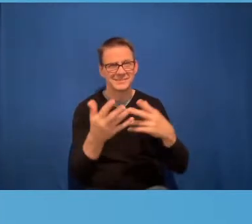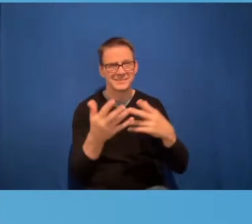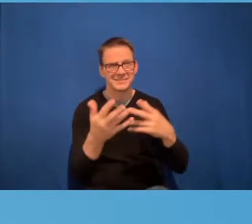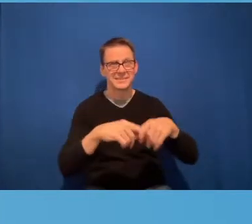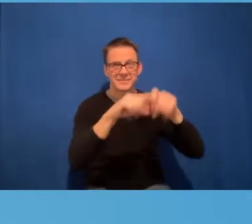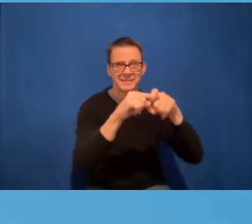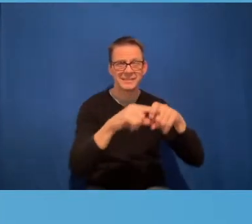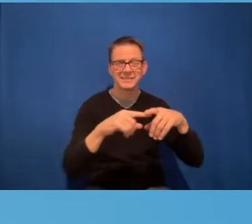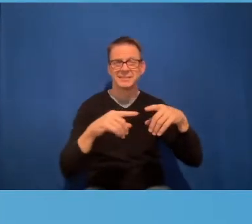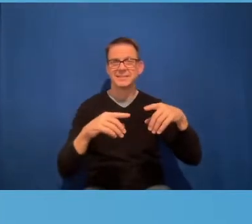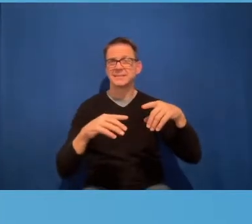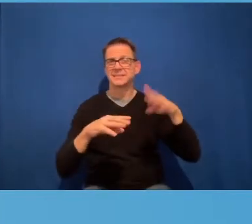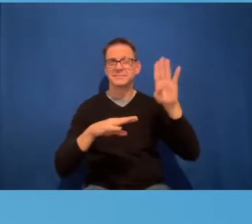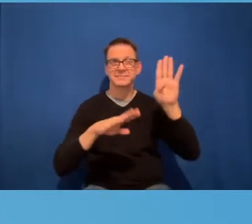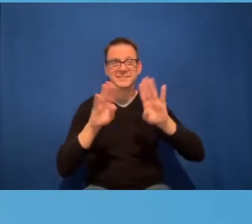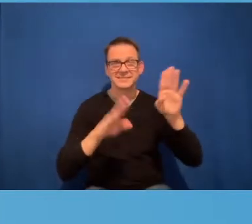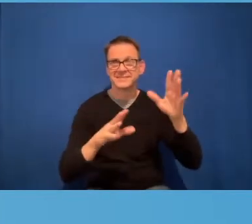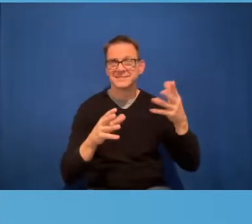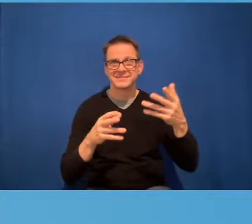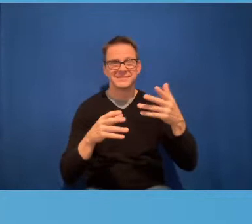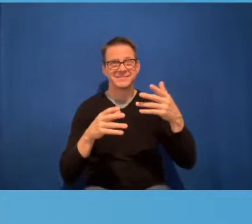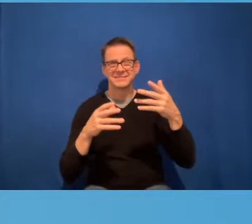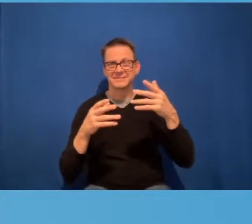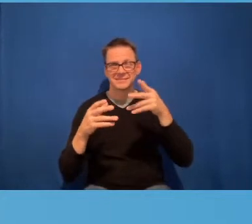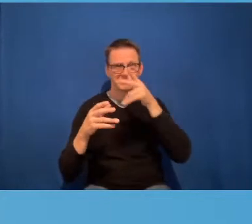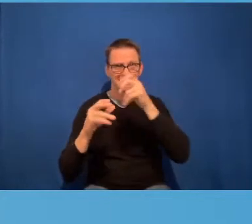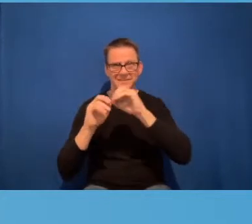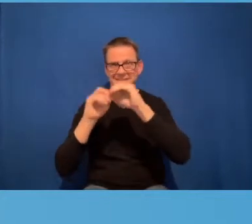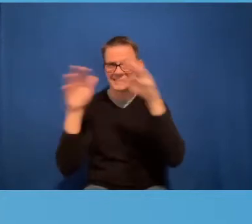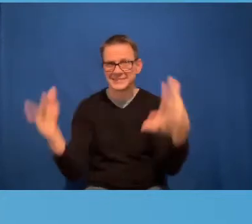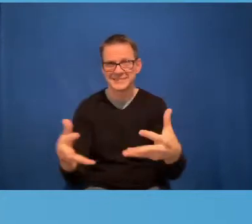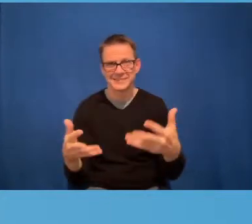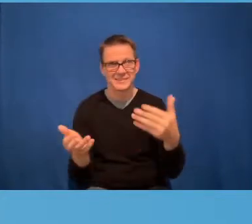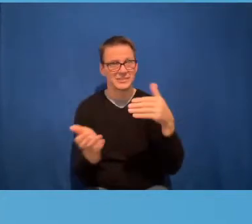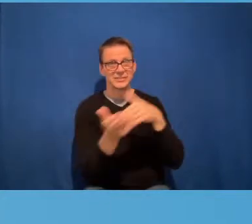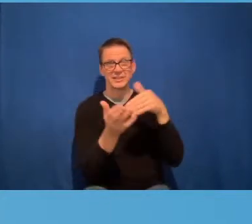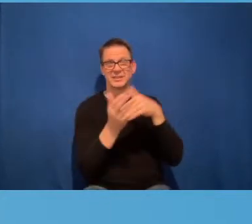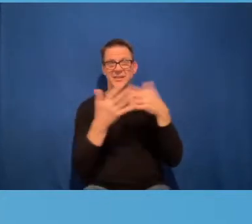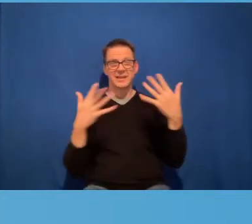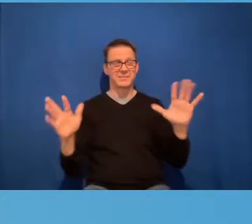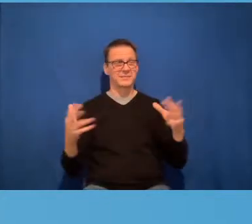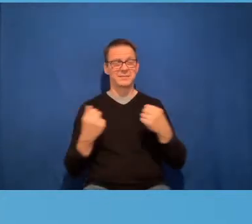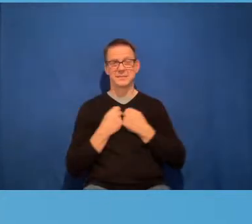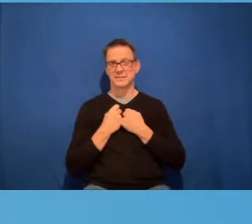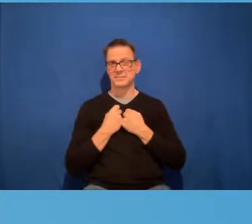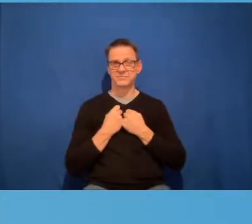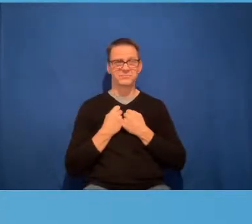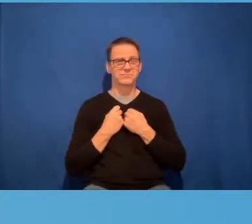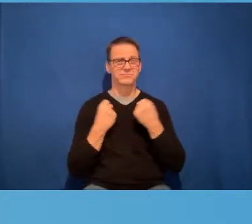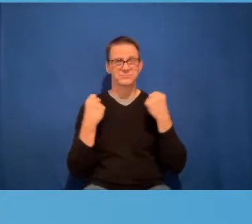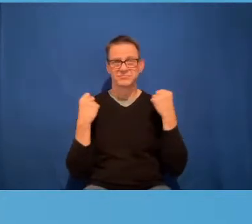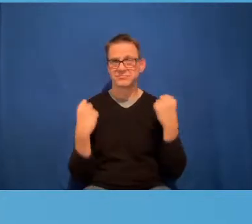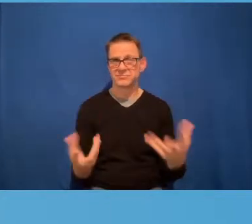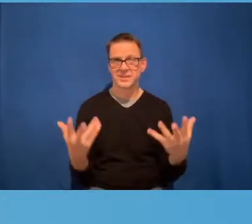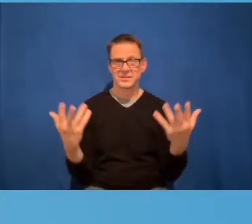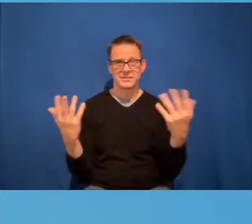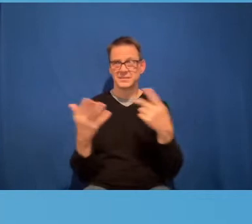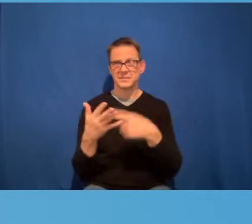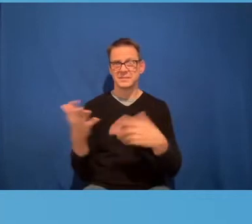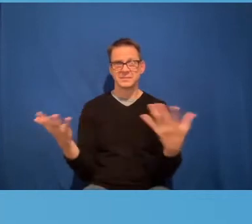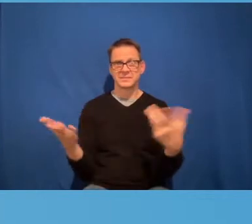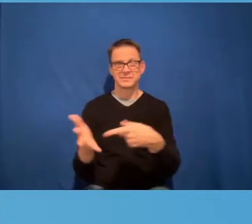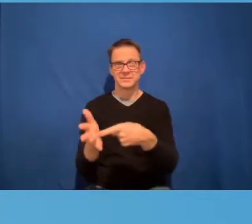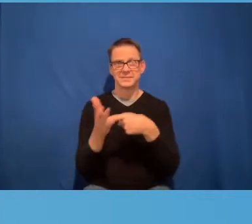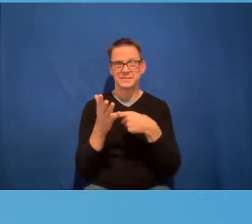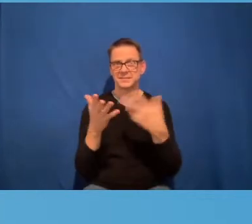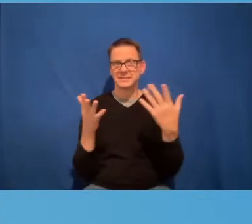going into the pandemic, the doctors were fatigued, not knowing where the billing would be, because every family clinic is a small business